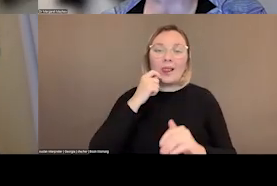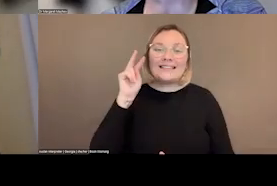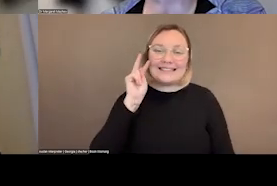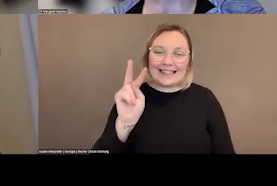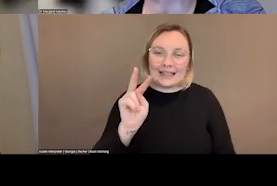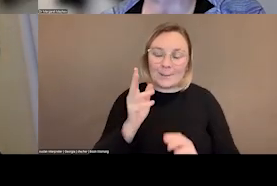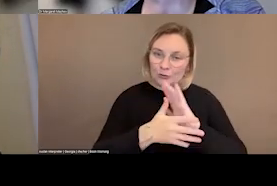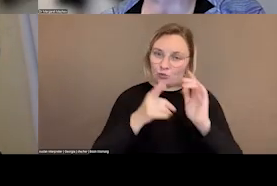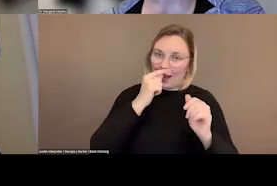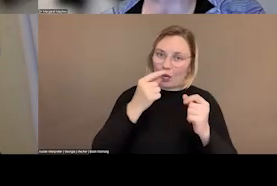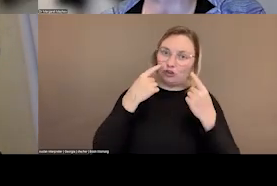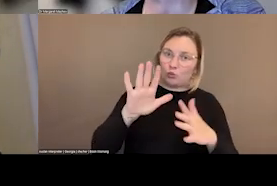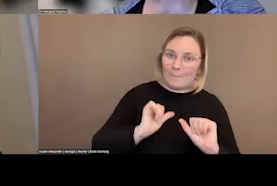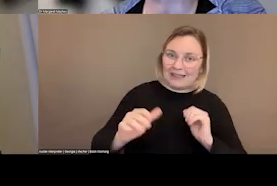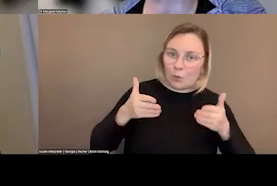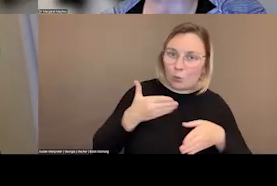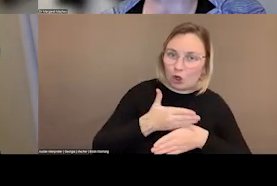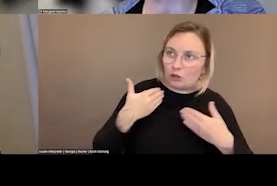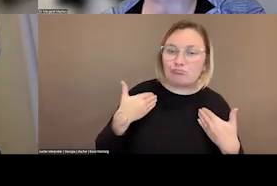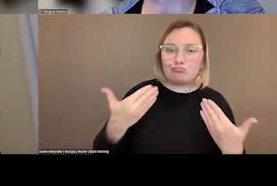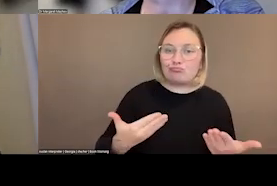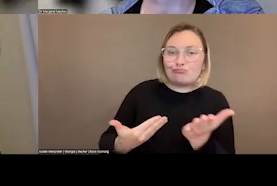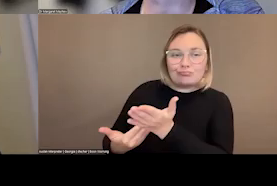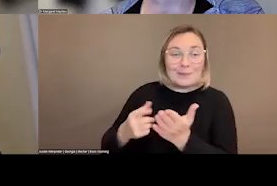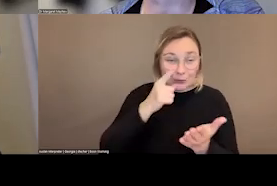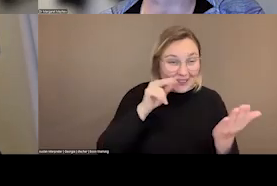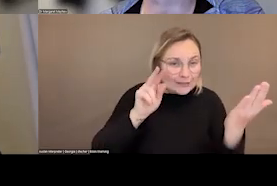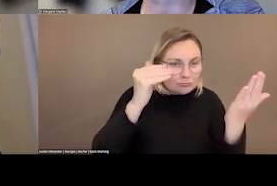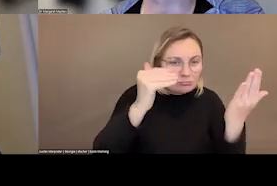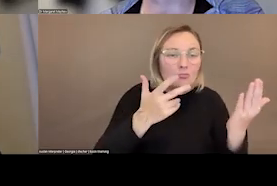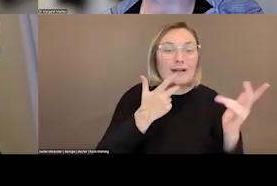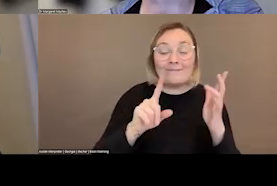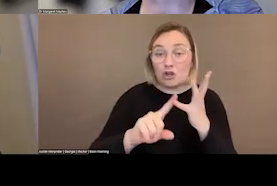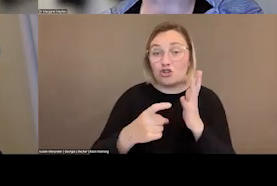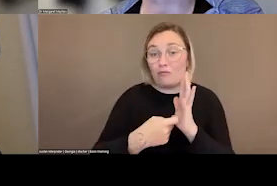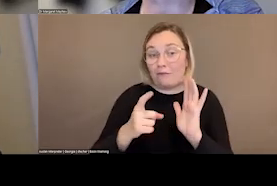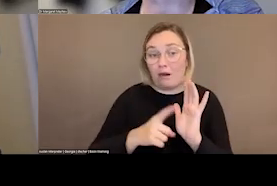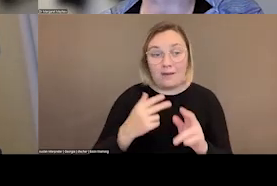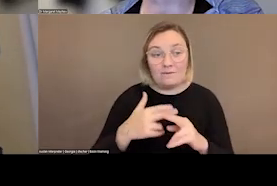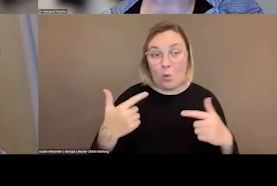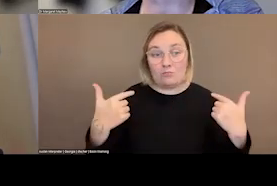foot forward. However, as we can see here, let's say I've got a URL for